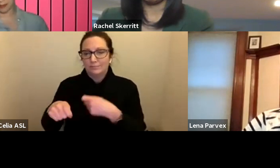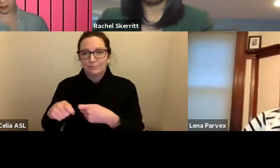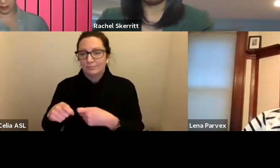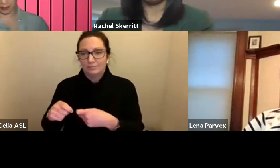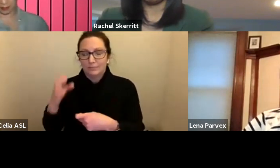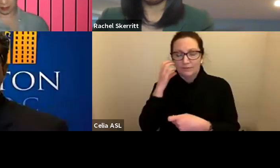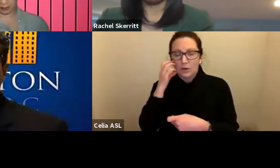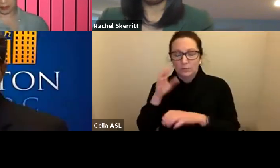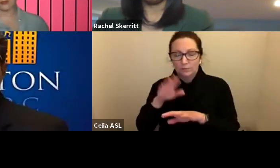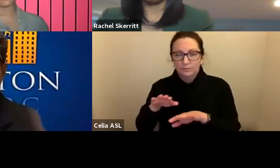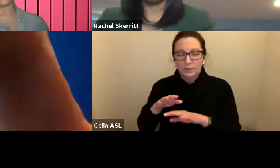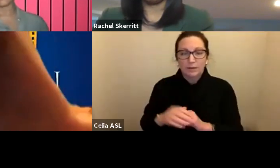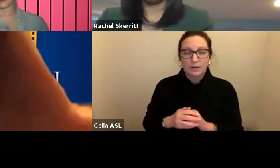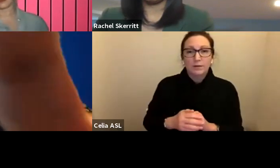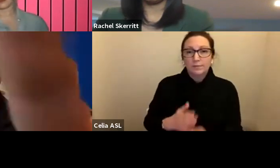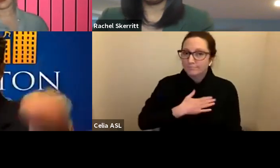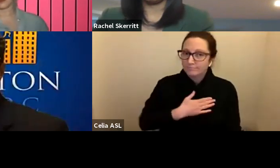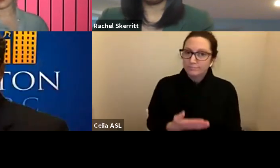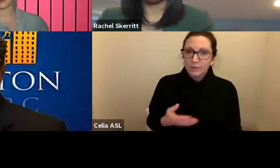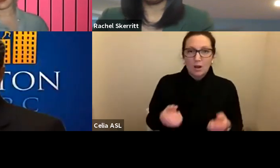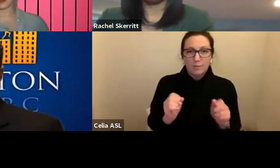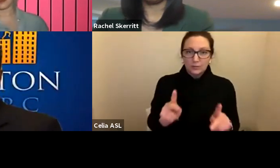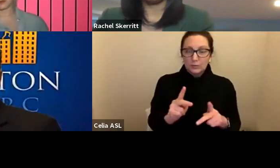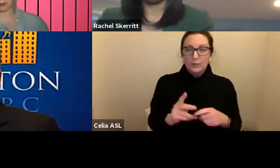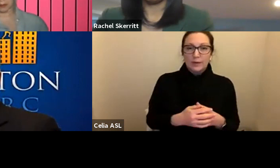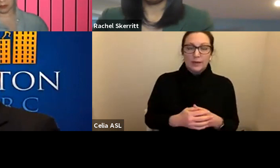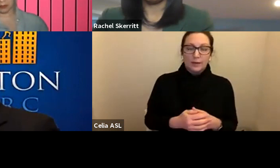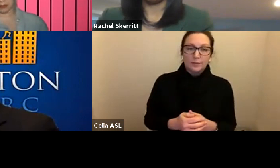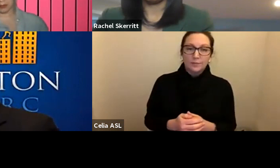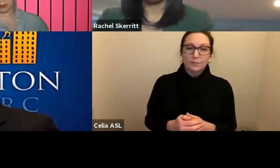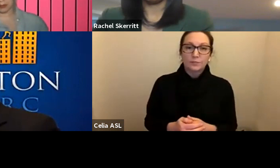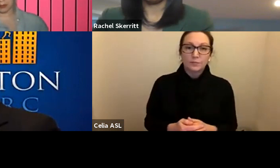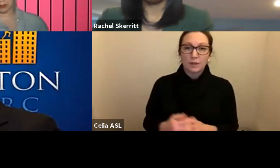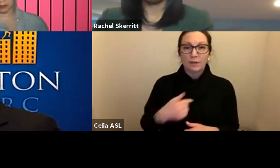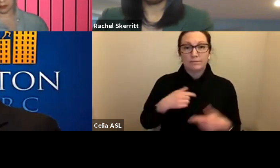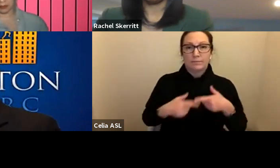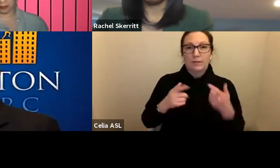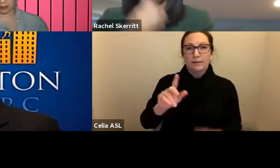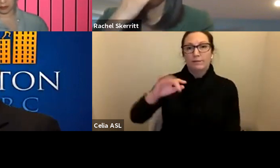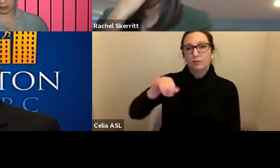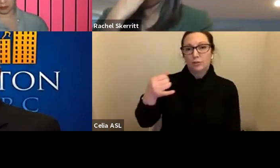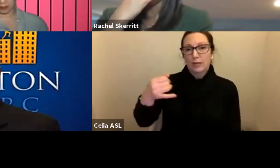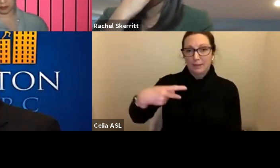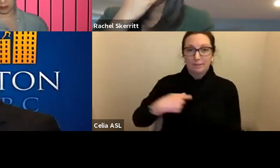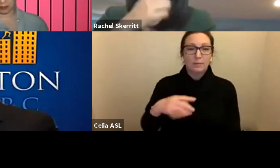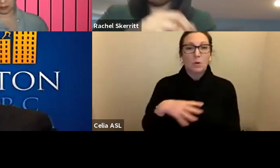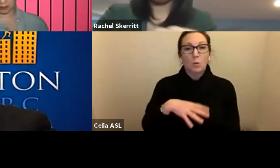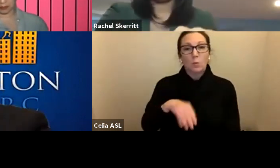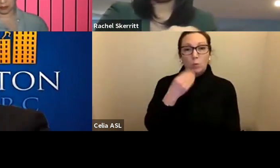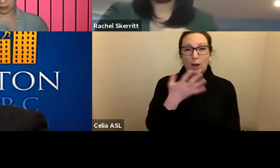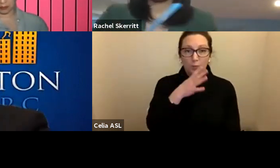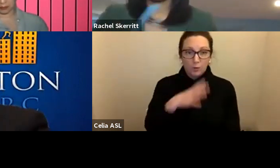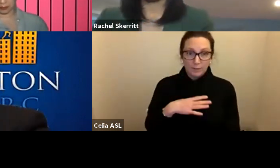that was. So grateful for this opportunity to speak. I live in Jamaica Plain. I'm a white woman. I have 2